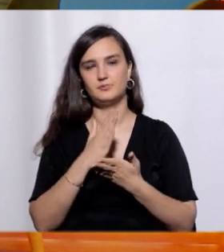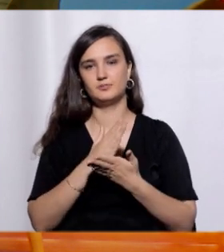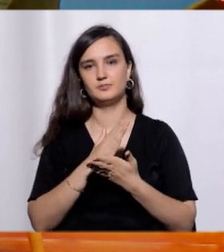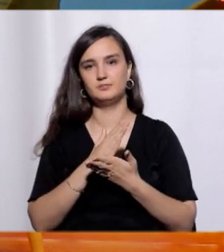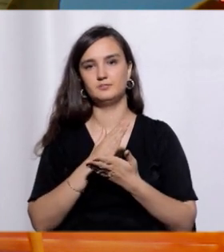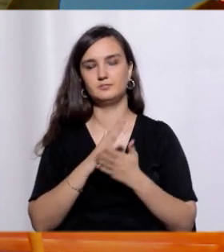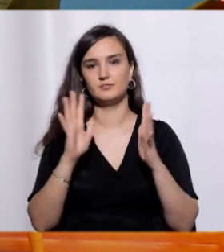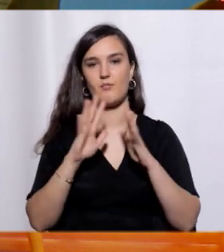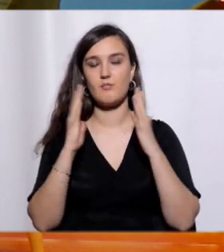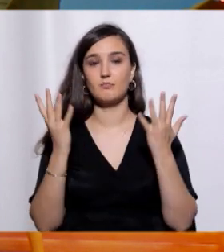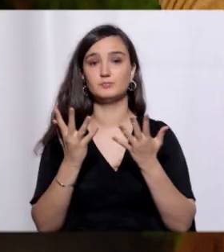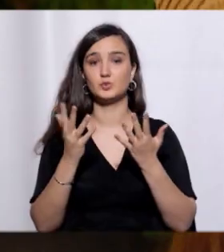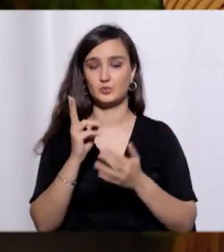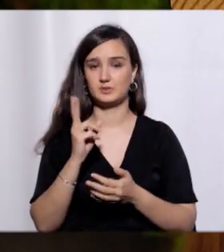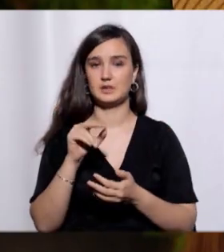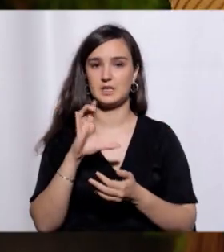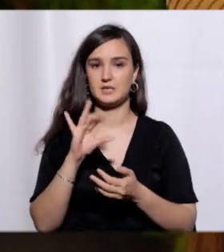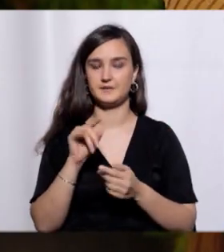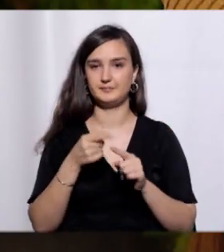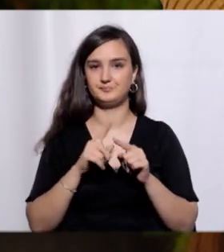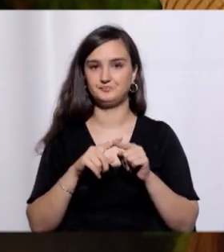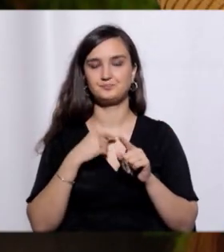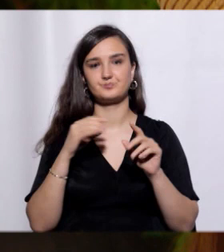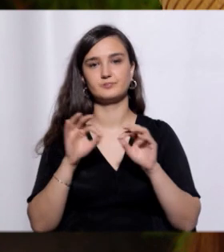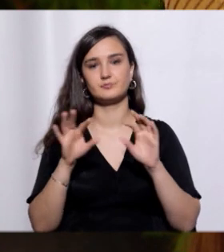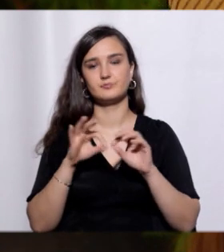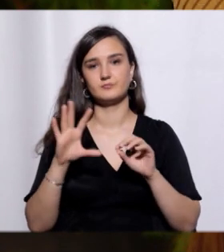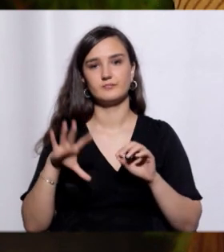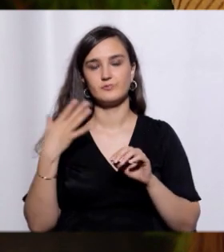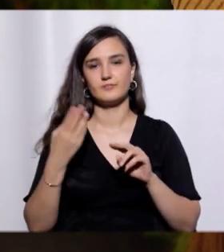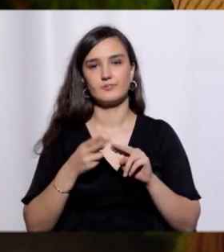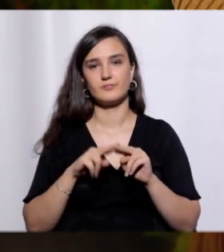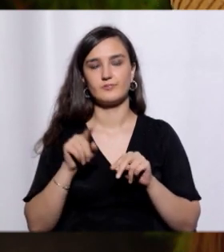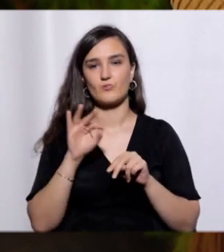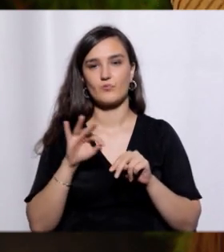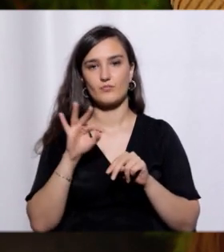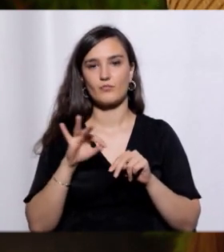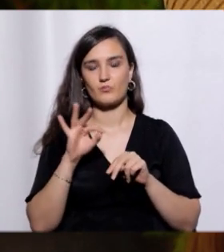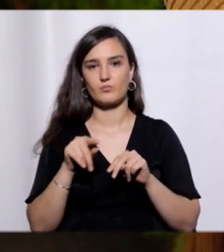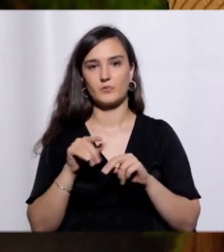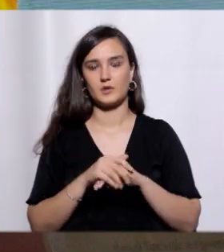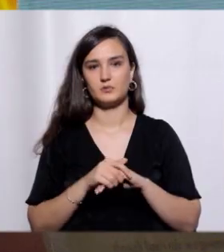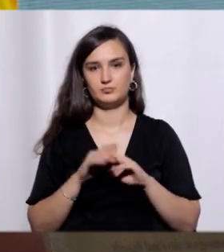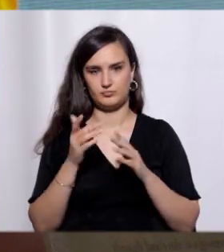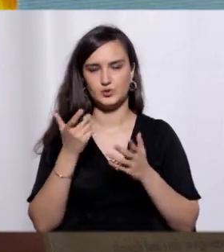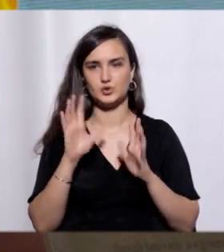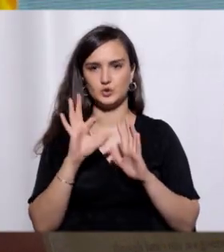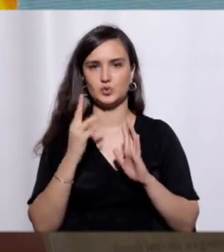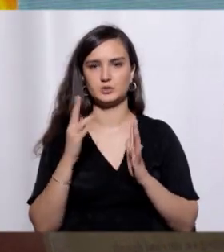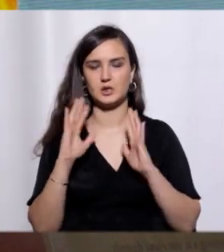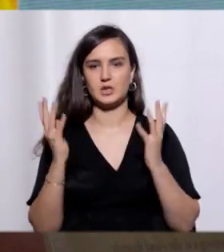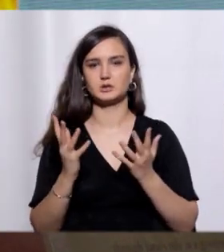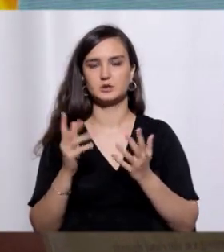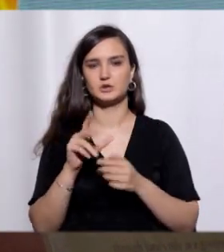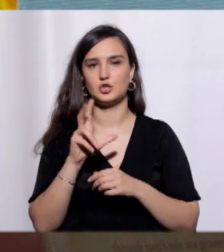is social class. Mm-hmm. And as we've been talking about, it is quite wrapped up in social class. In